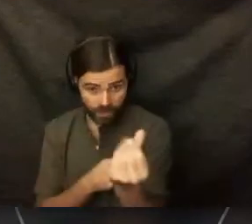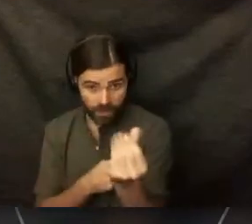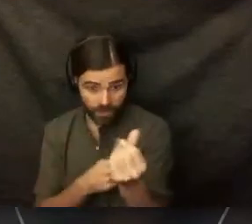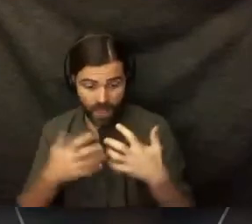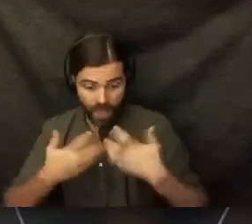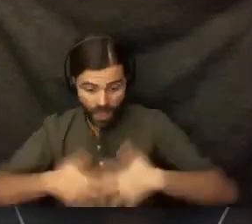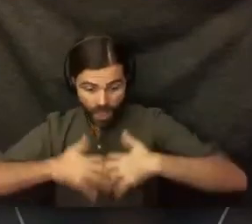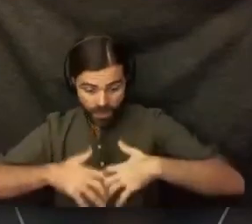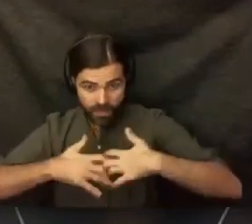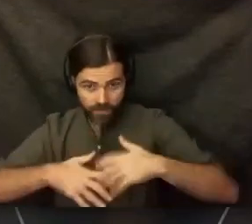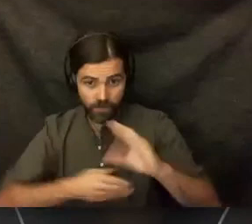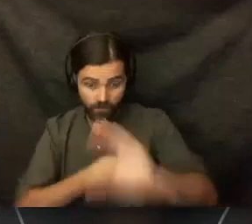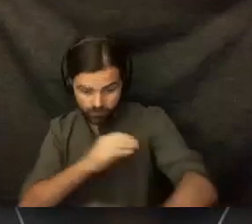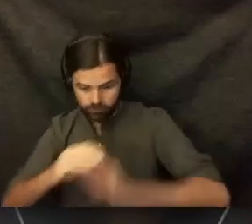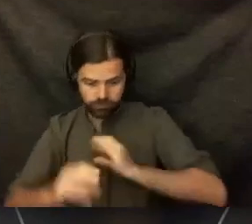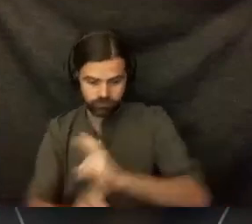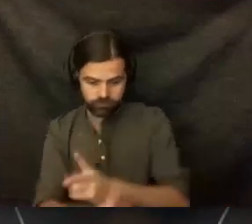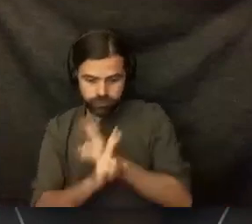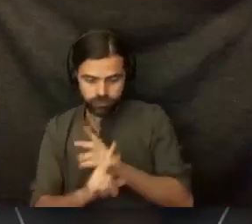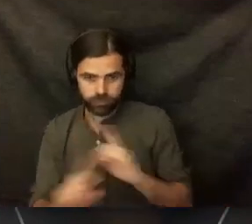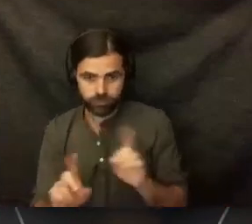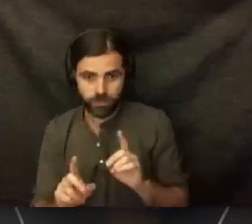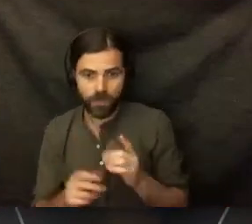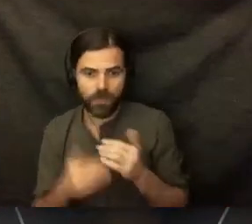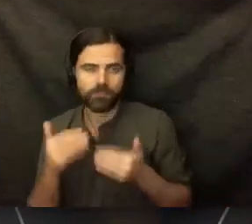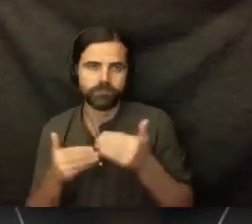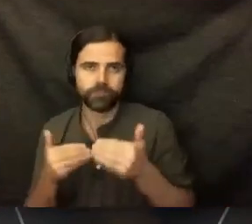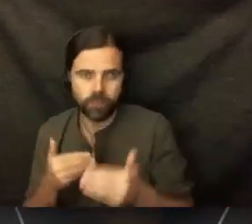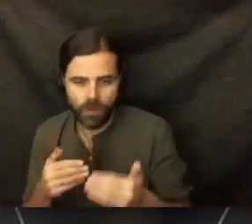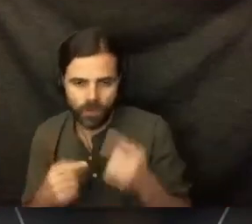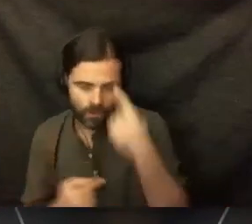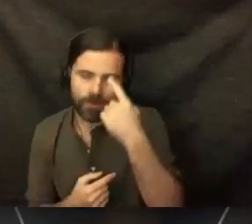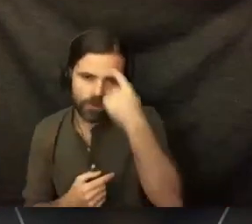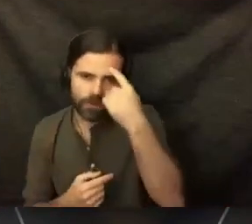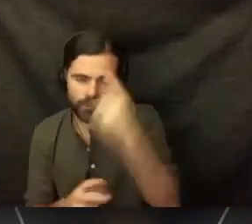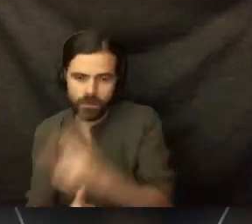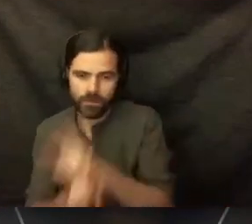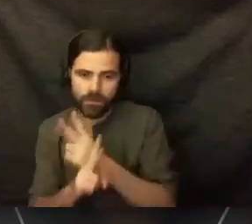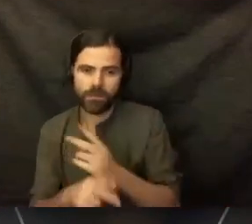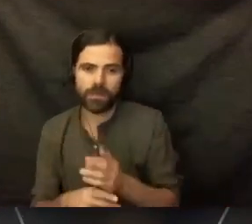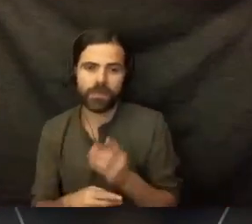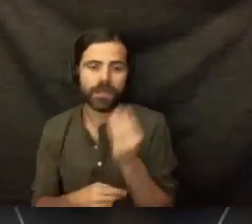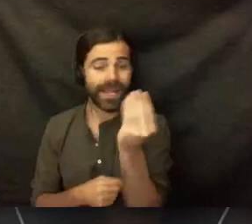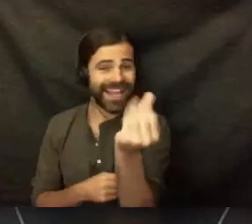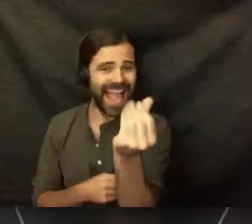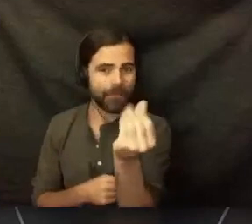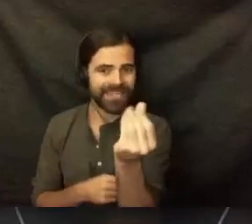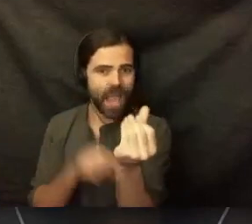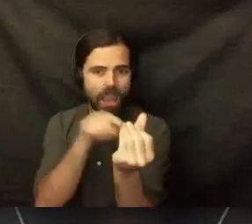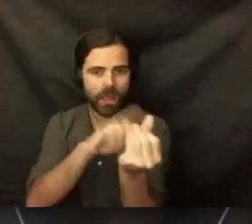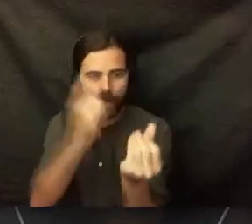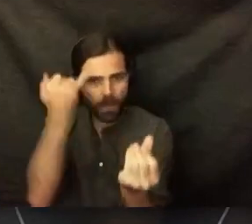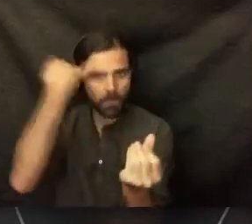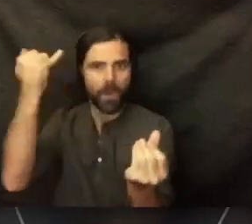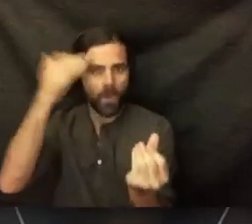but actually looking at perpetual models of return, because effectively we have to destroy the capital asset appreciation risk in some of these civic goods.